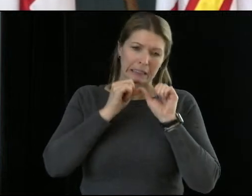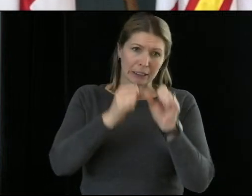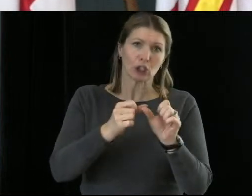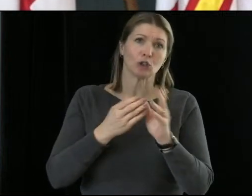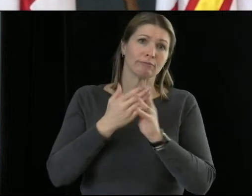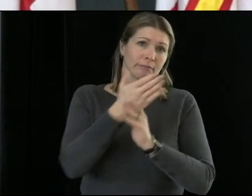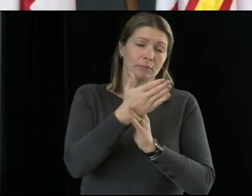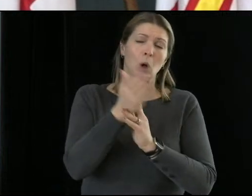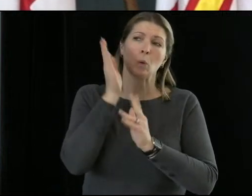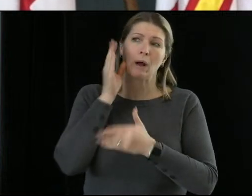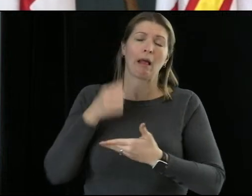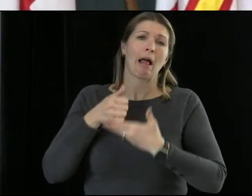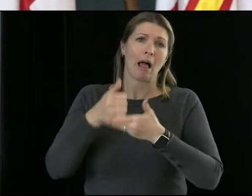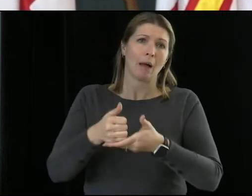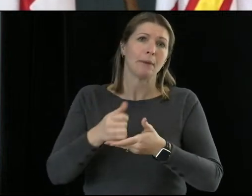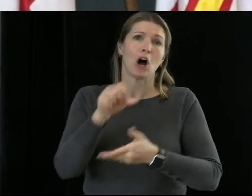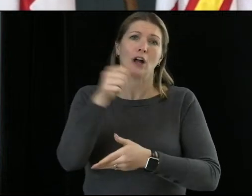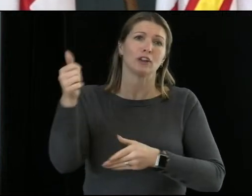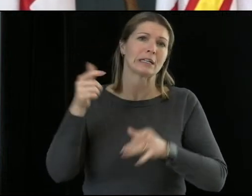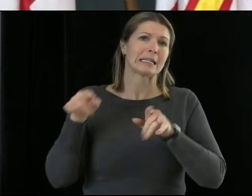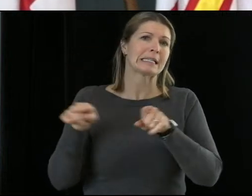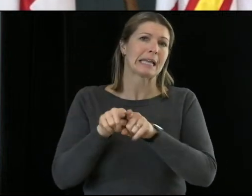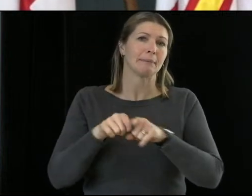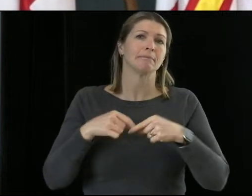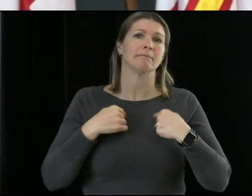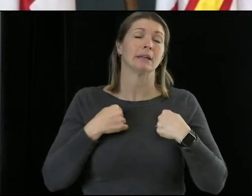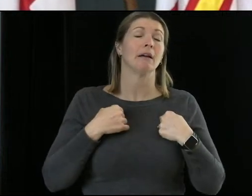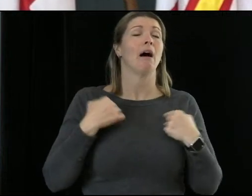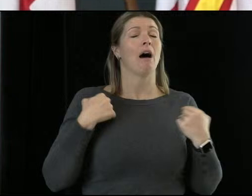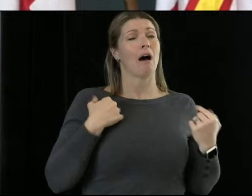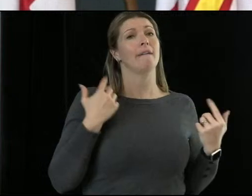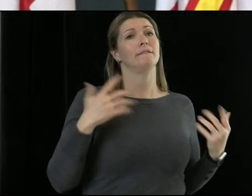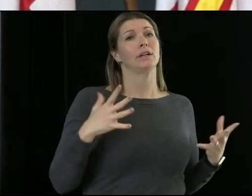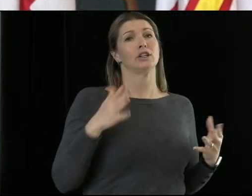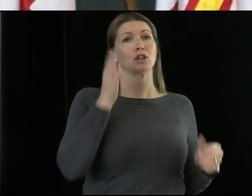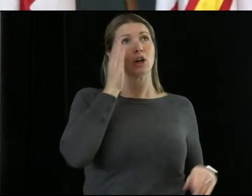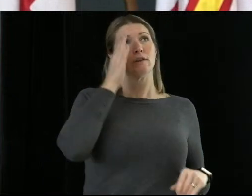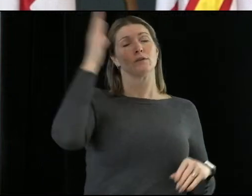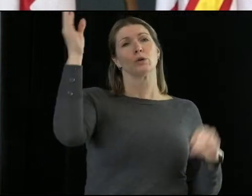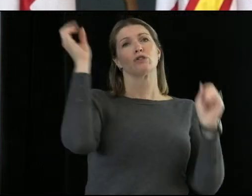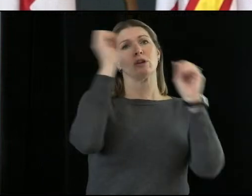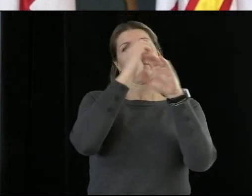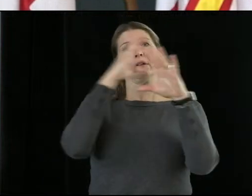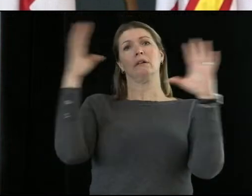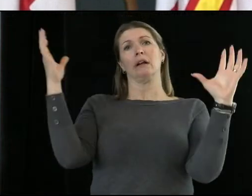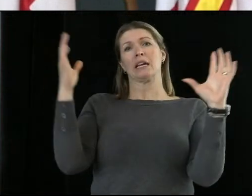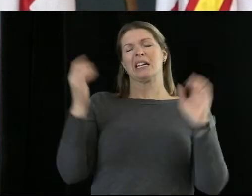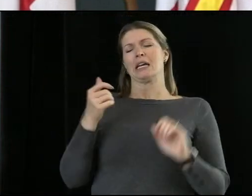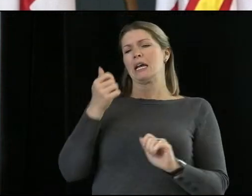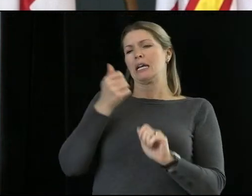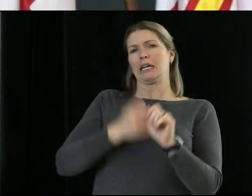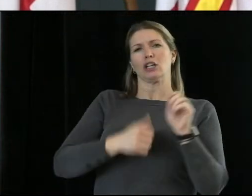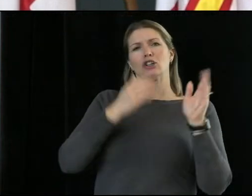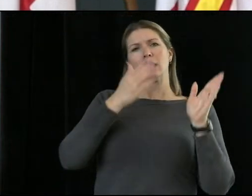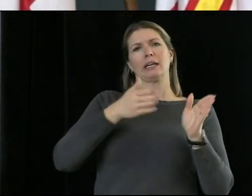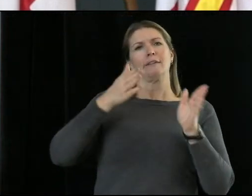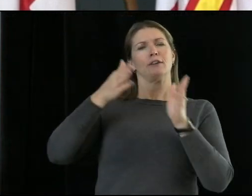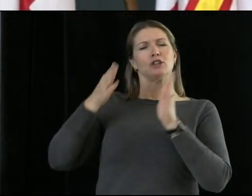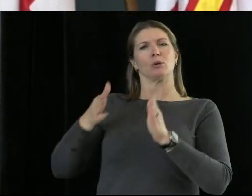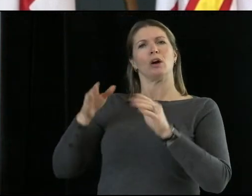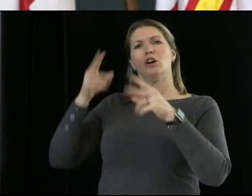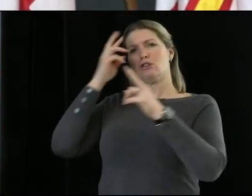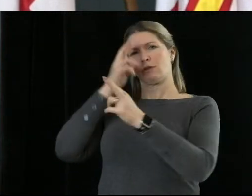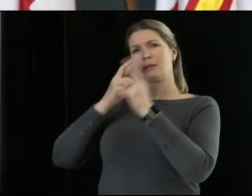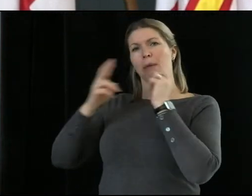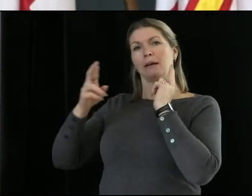marginalized. I envision a future where every individual, irrespective of gender, can live authentically